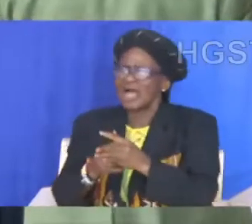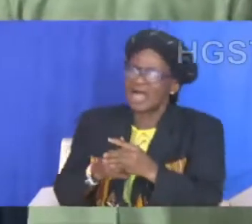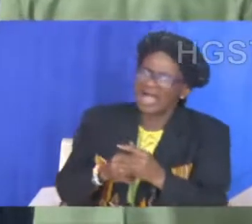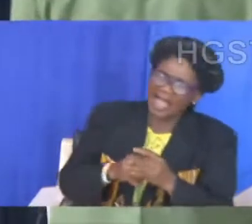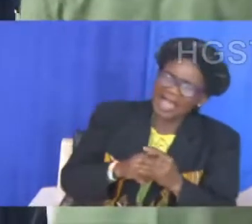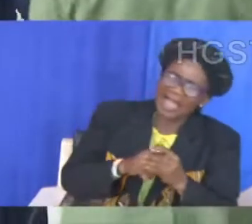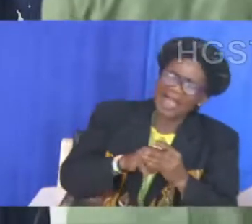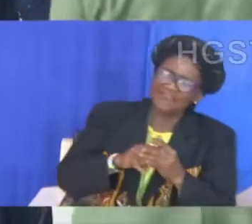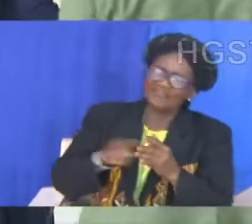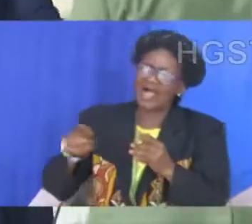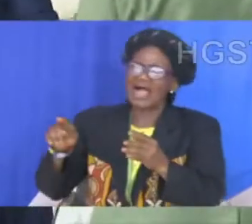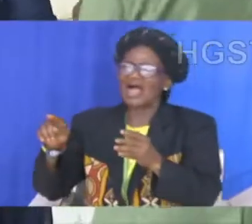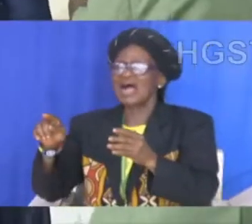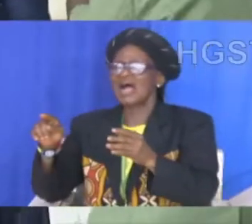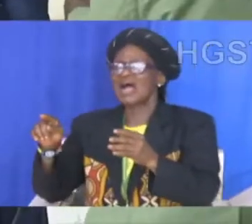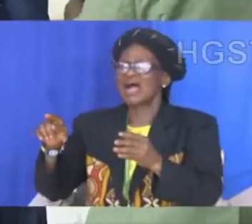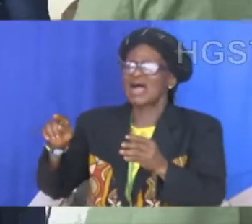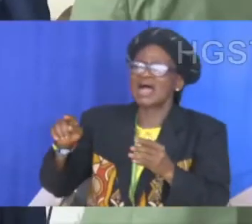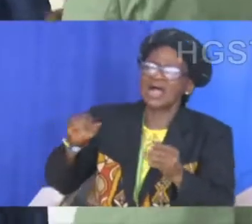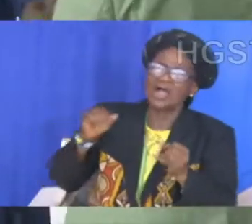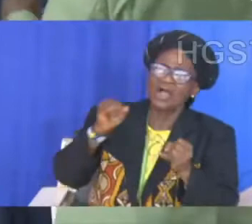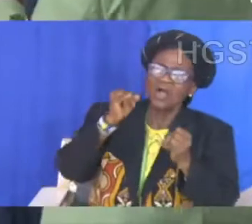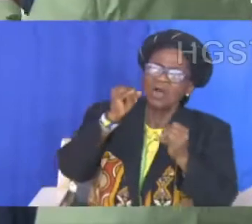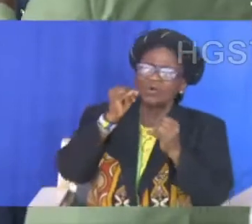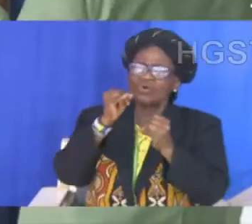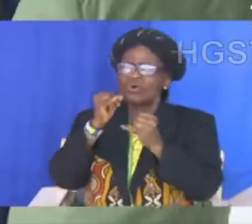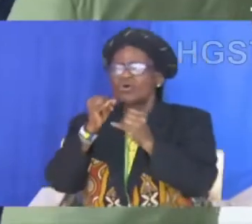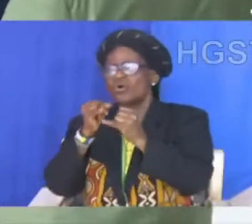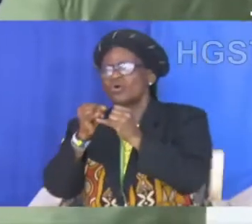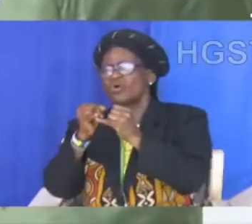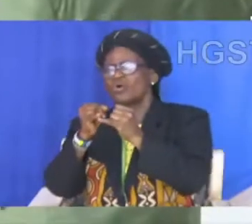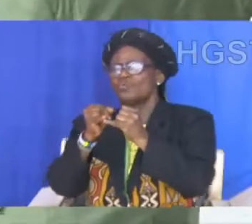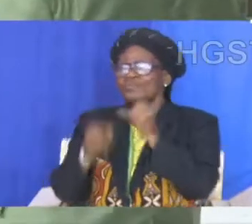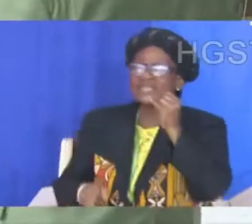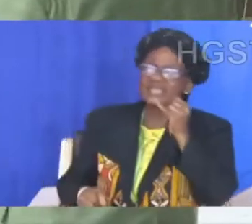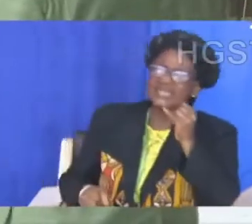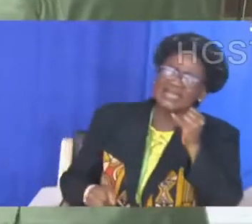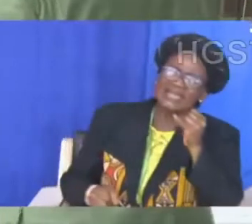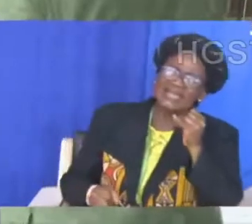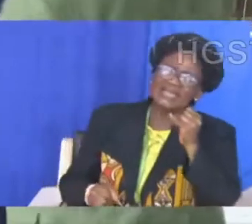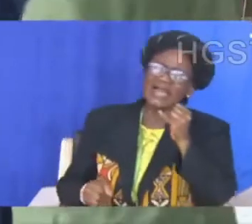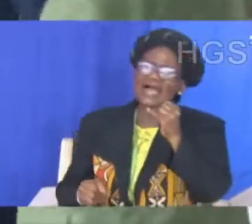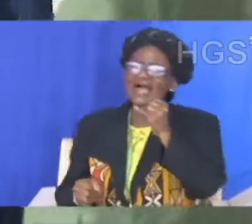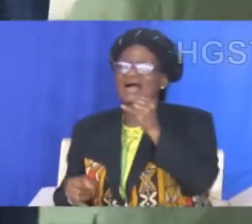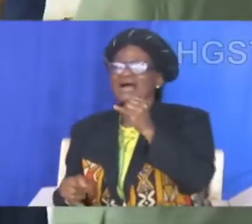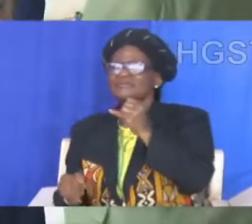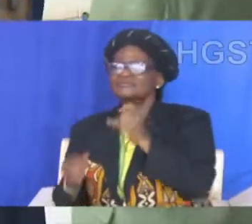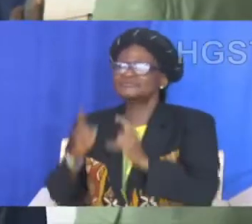Alpha, Omega.